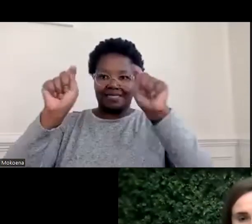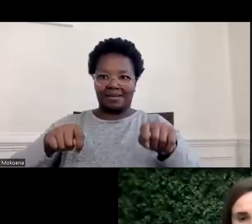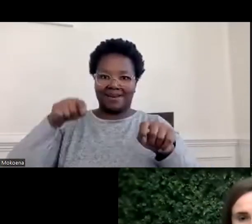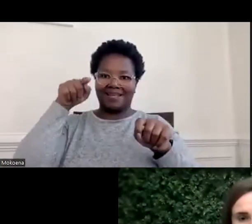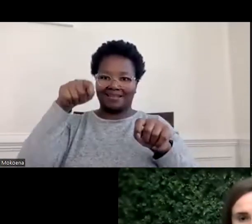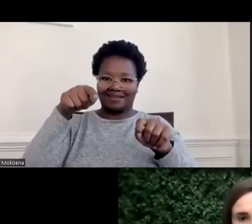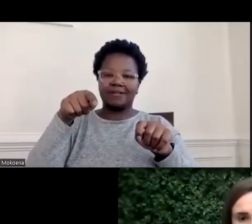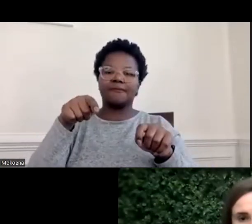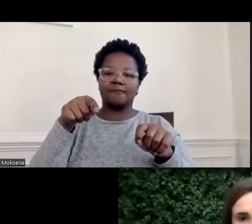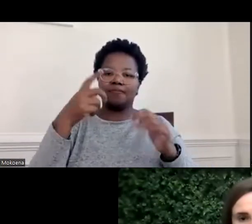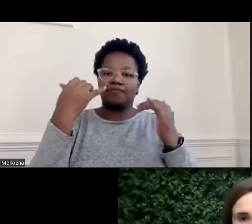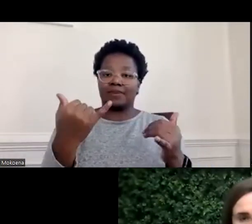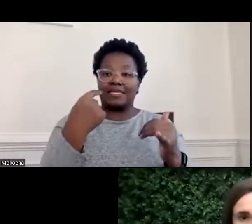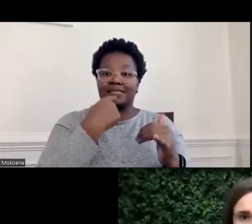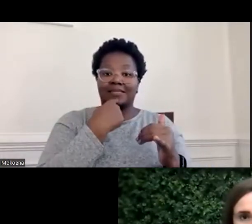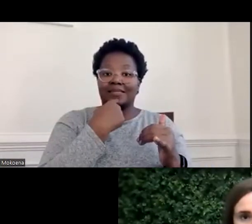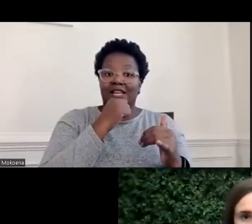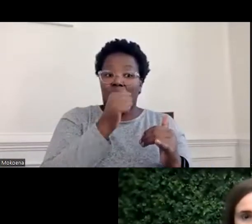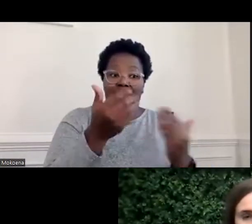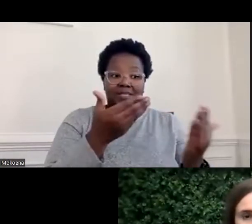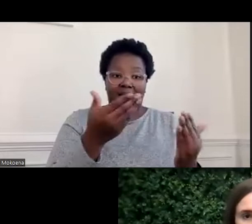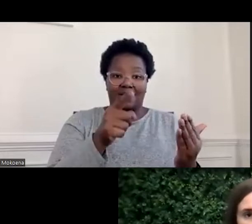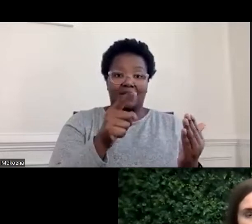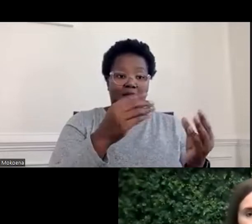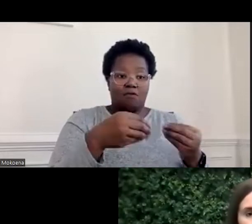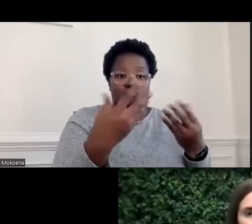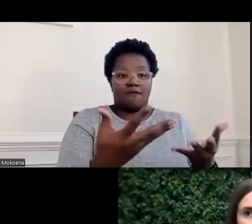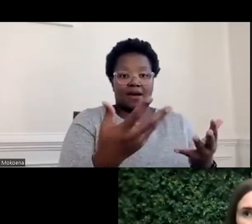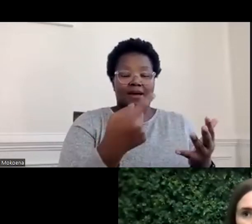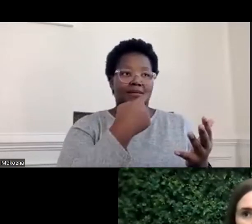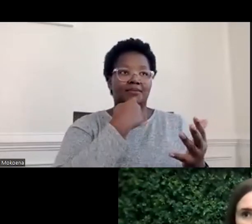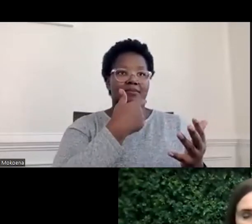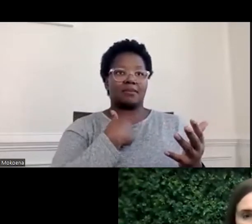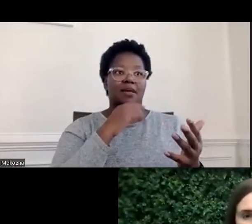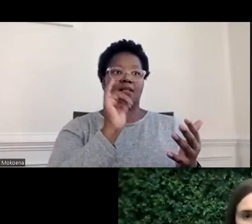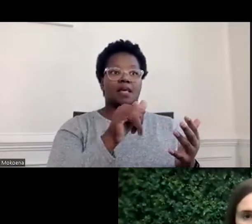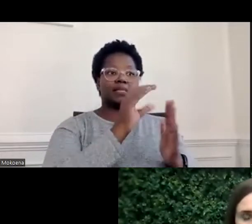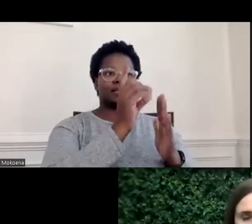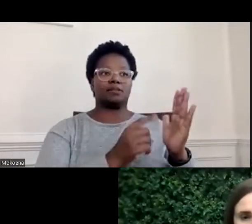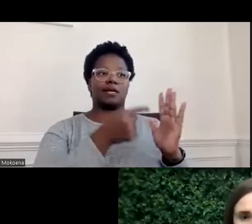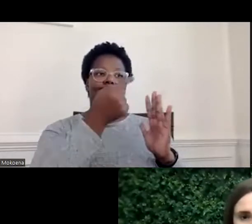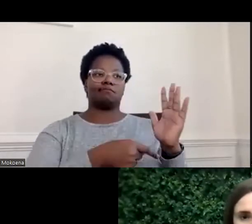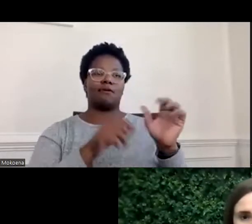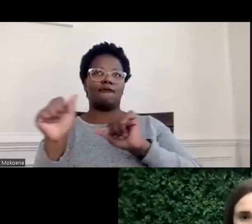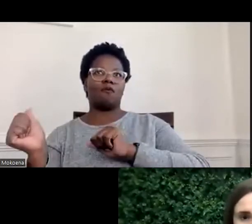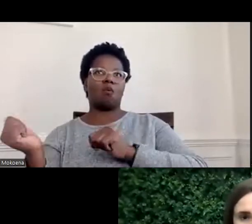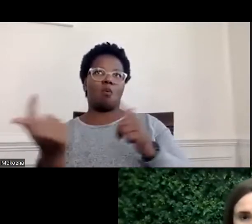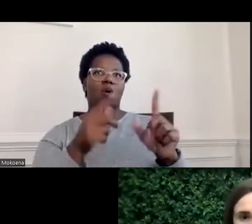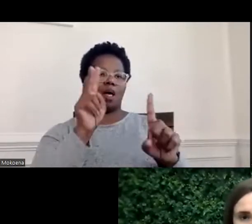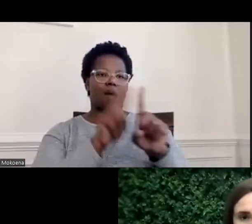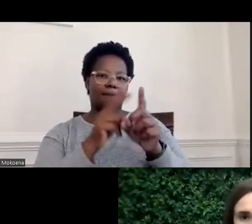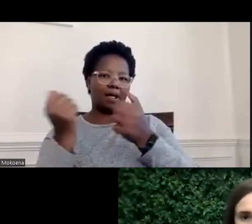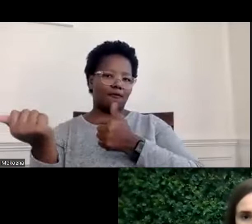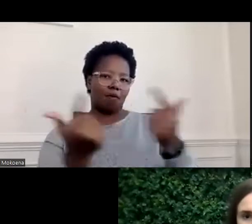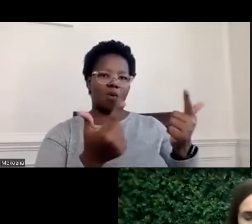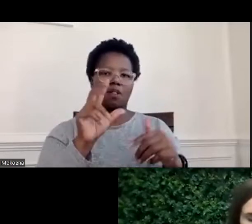service where, as a provider, that can set up, hey, this is the quote design that's going to work for everyone. Each